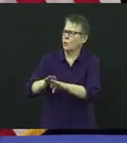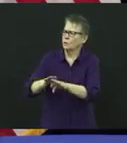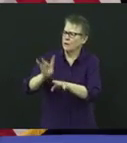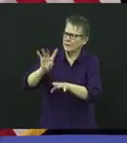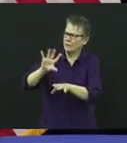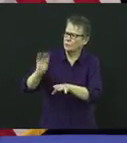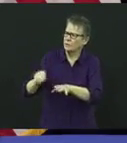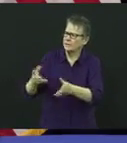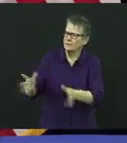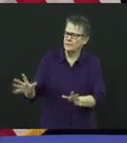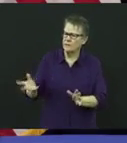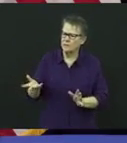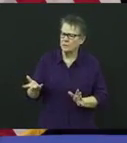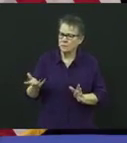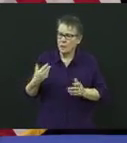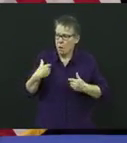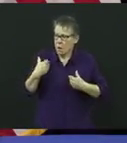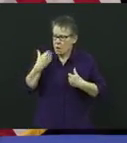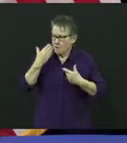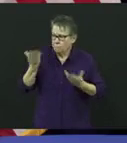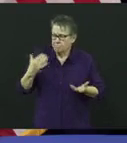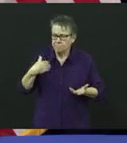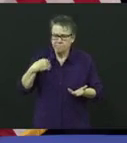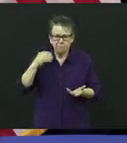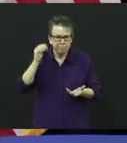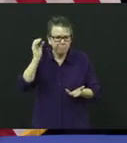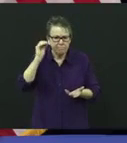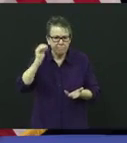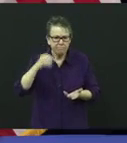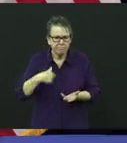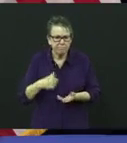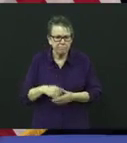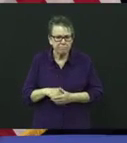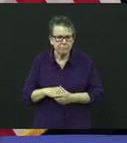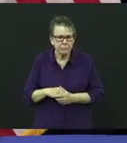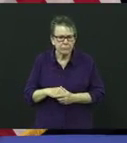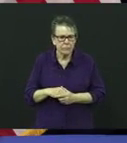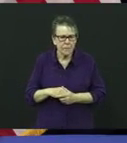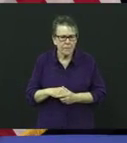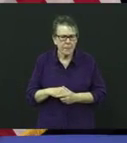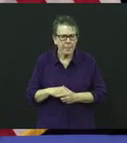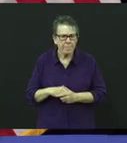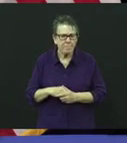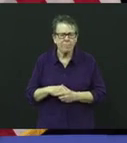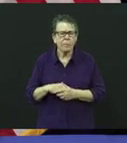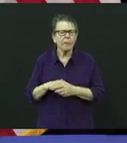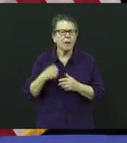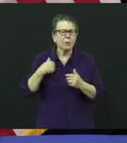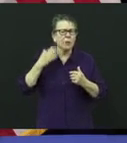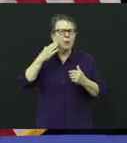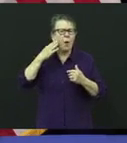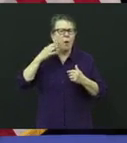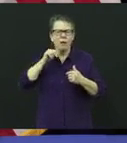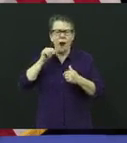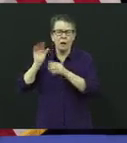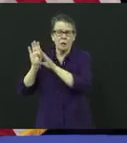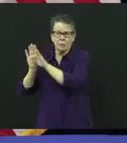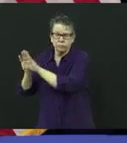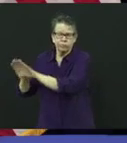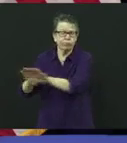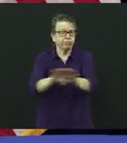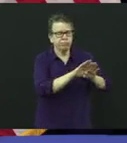went into this with our eyes open. We knew that we couldn't do all of this at once, but I am personally migrating toward